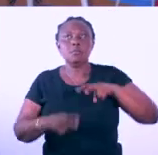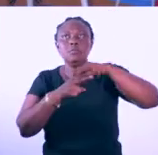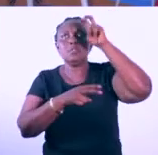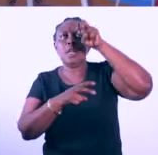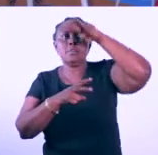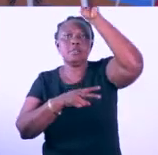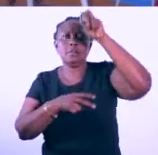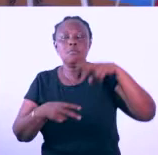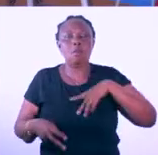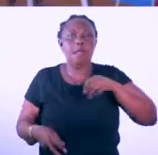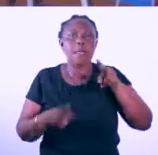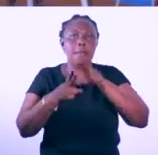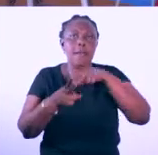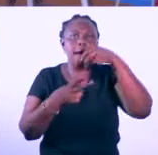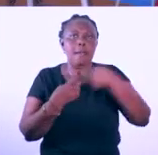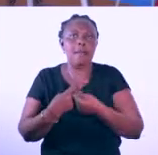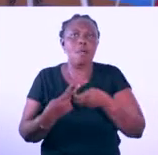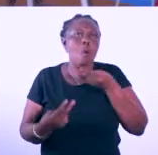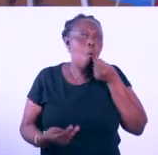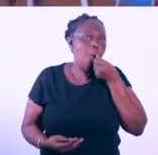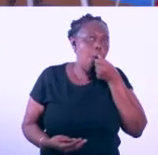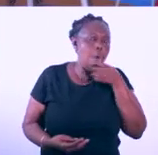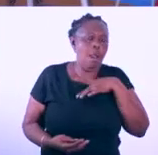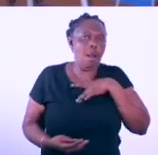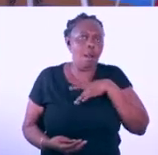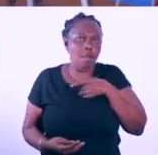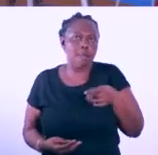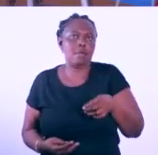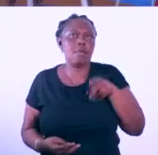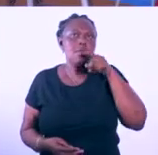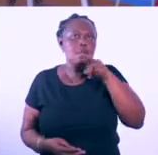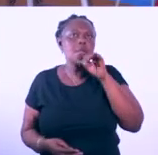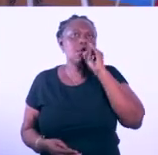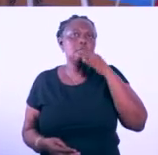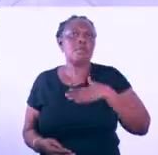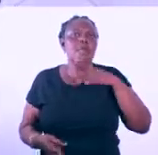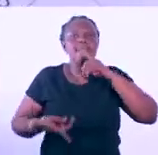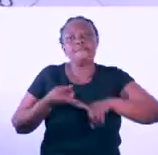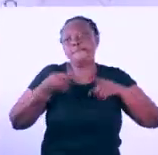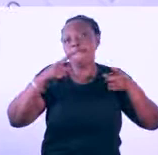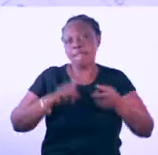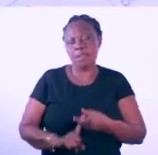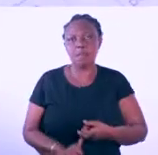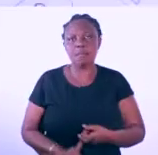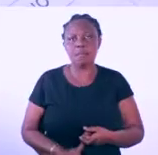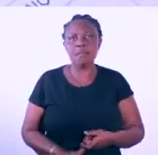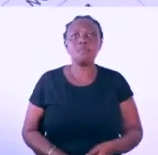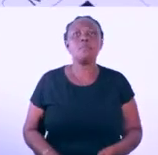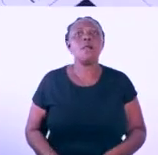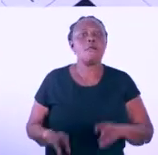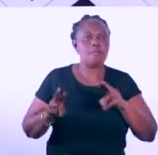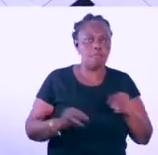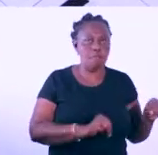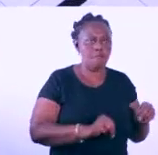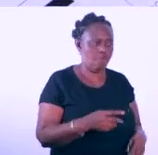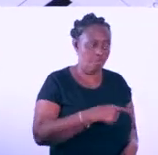bananas and nuts. I like Tika. He is my friend. Okay, so let's move to this section. Can you read the part